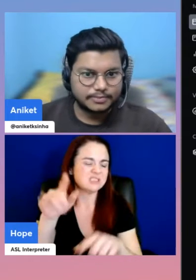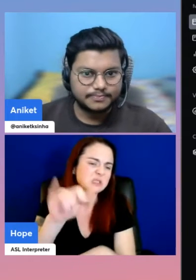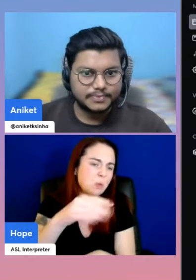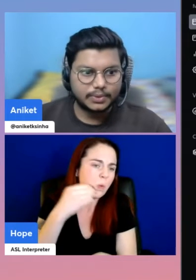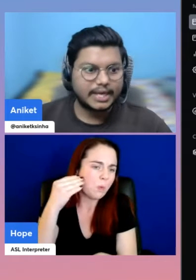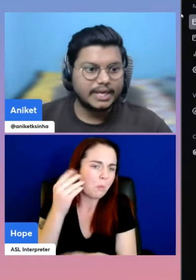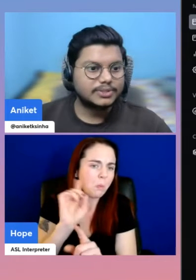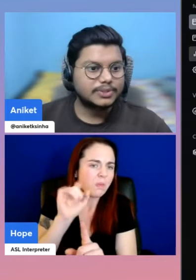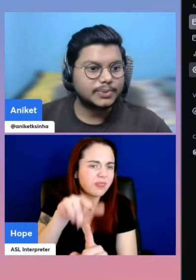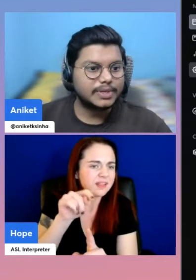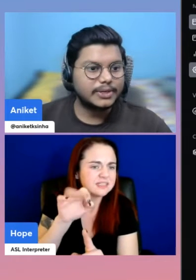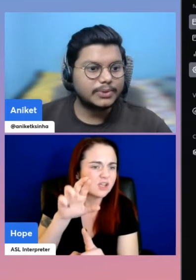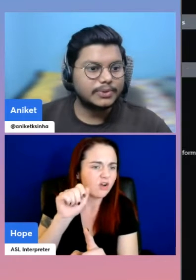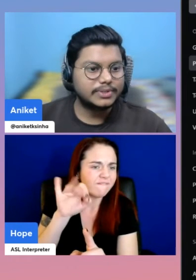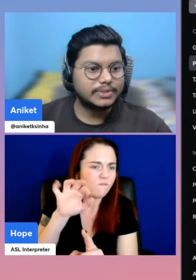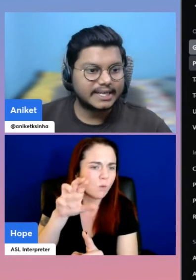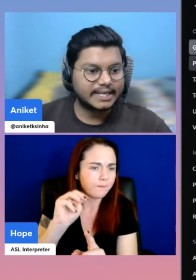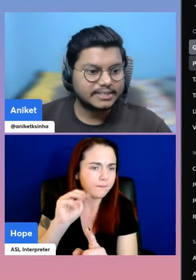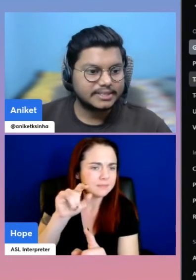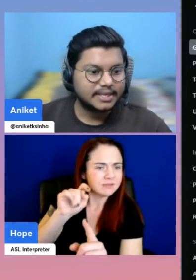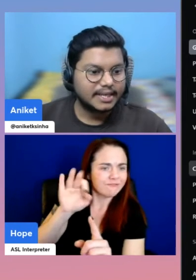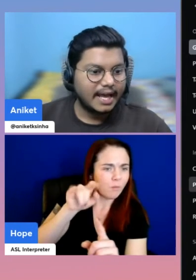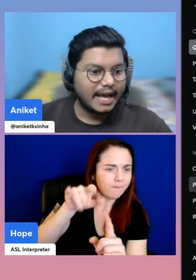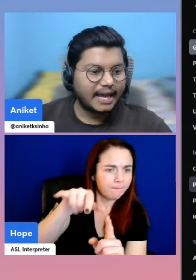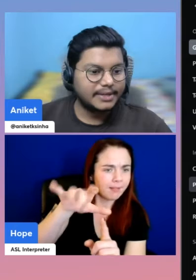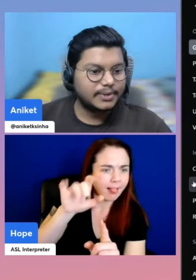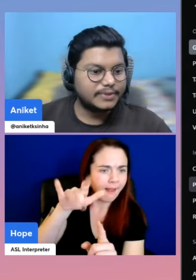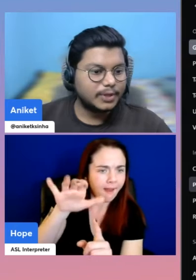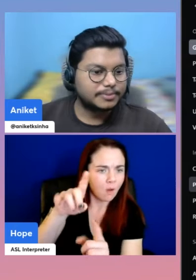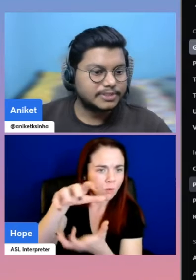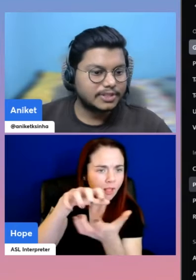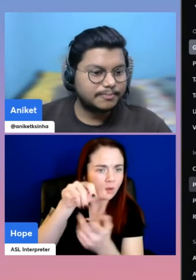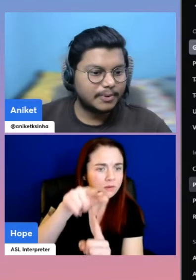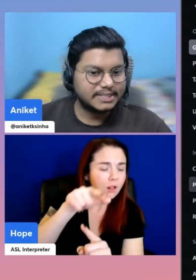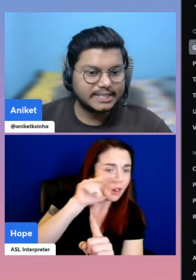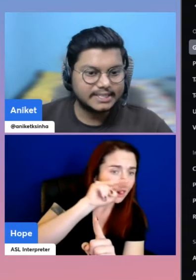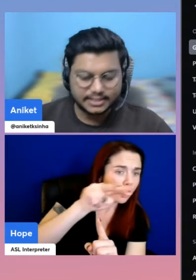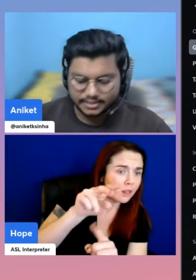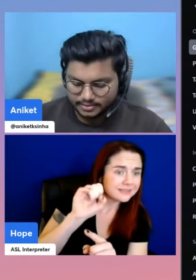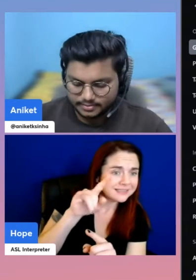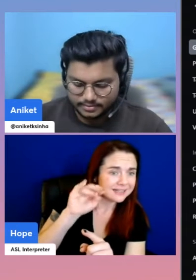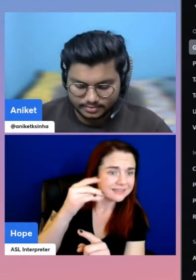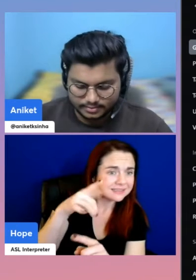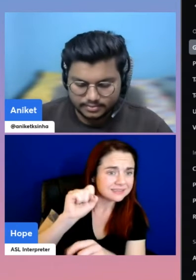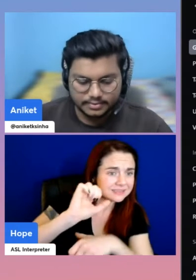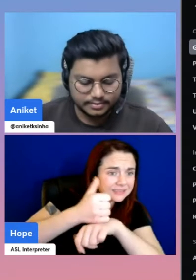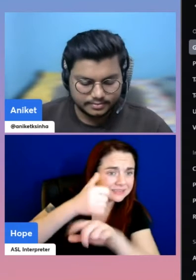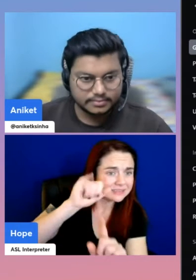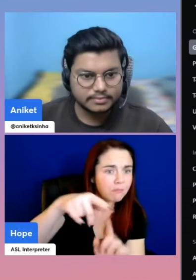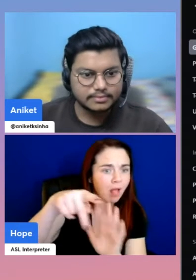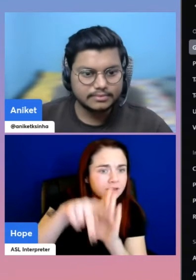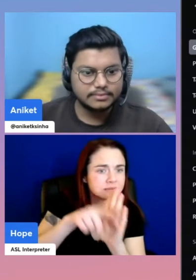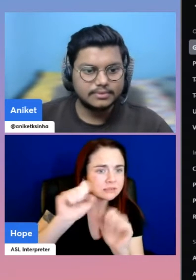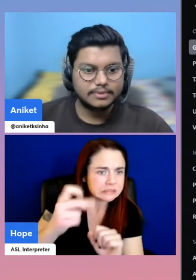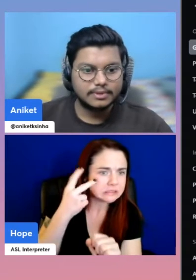Terraform cloud. Okay. So you need to go to the settings and you have the option of policies here.